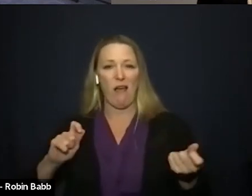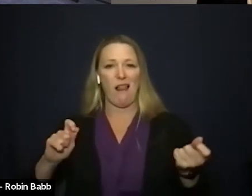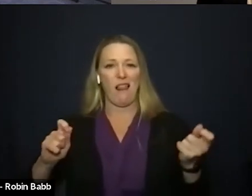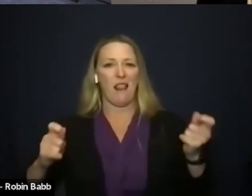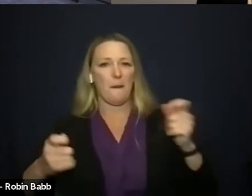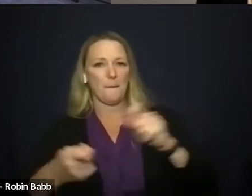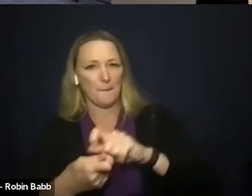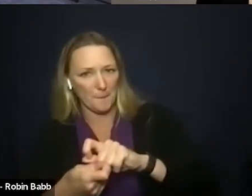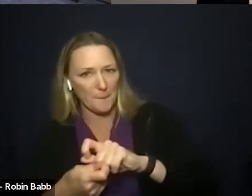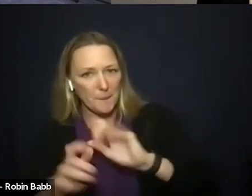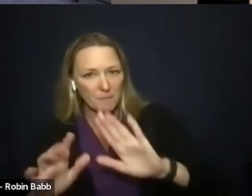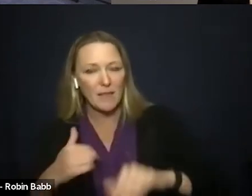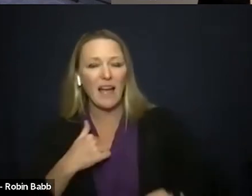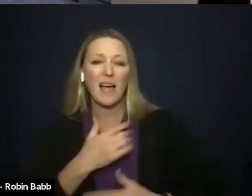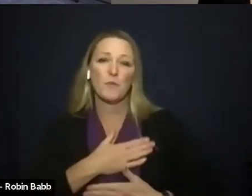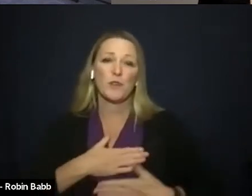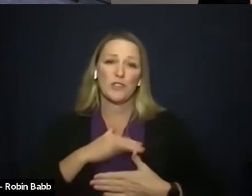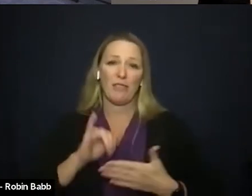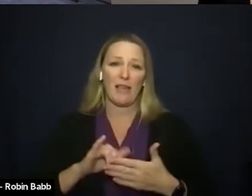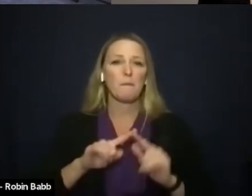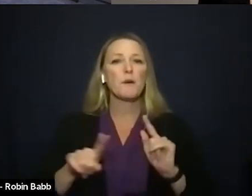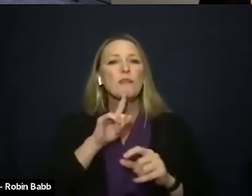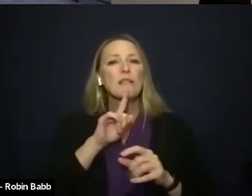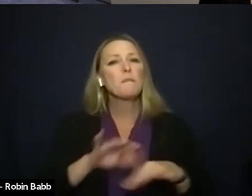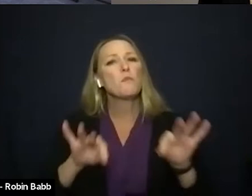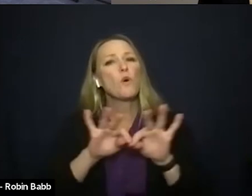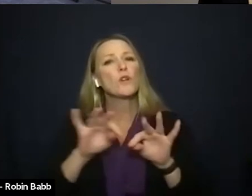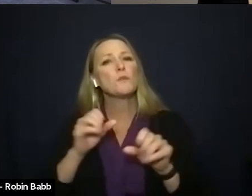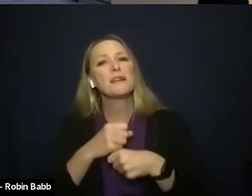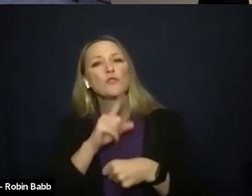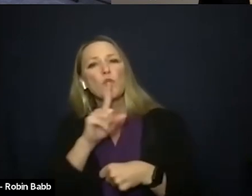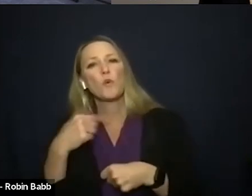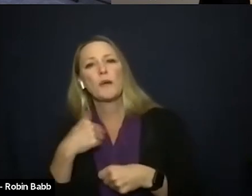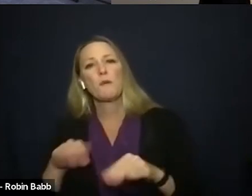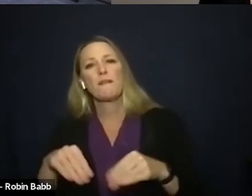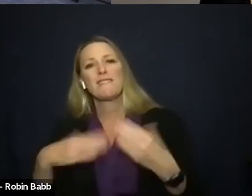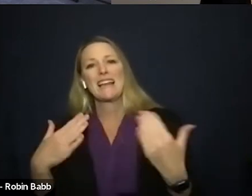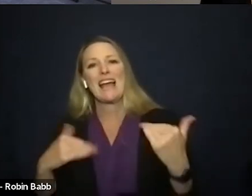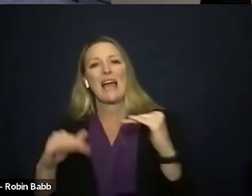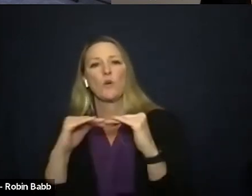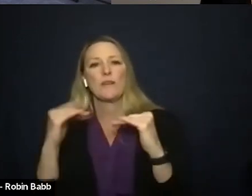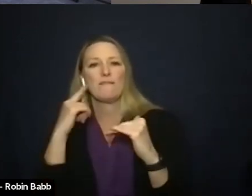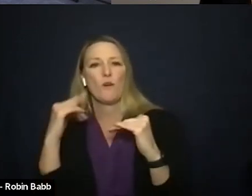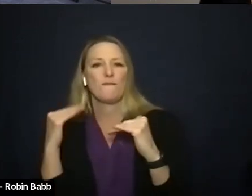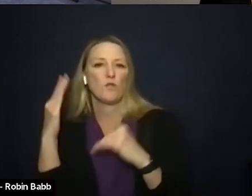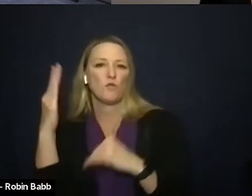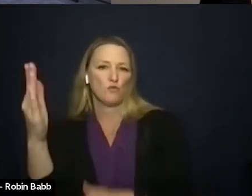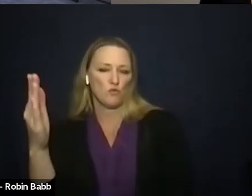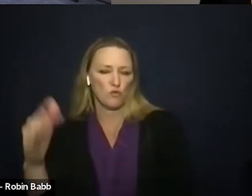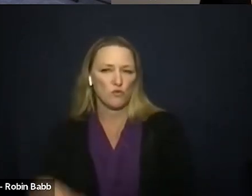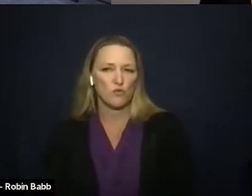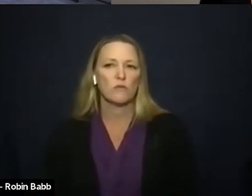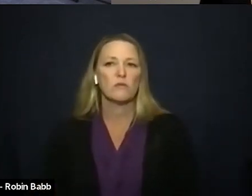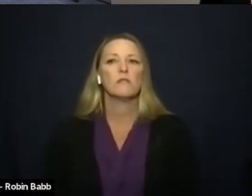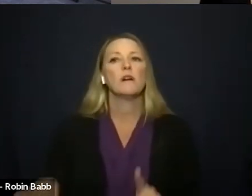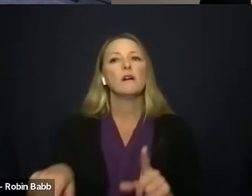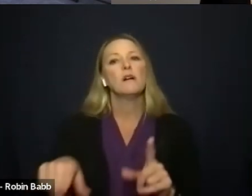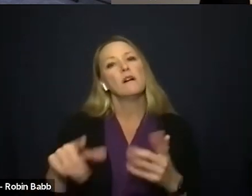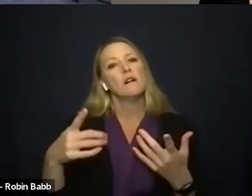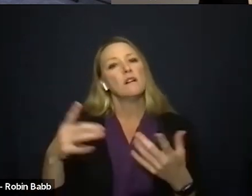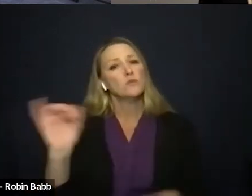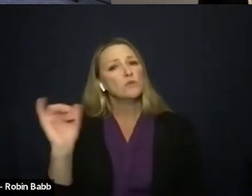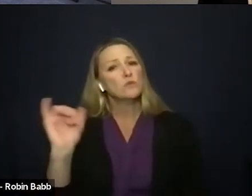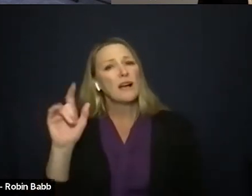ensure equity for the future but we need to be also looking at other measures that would that would make